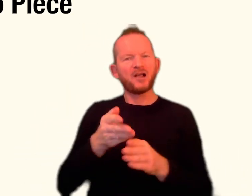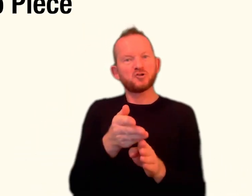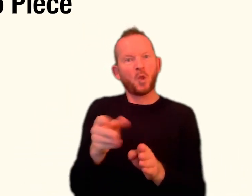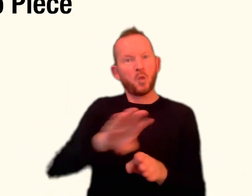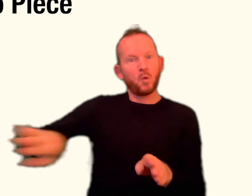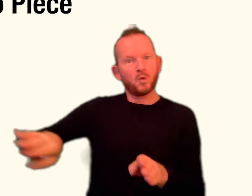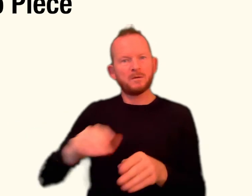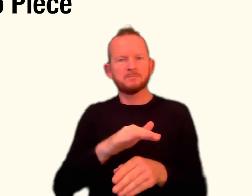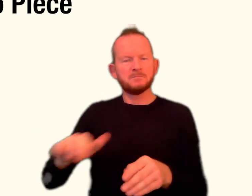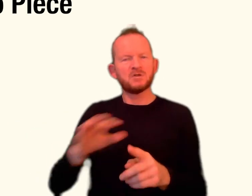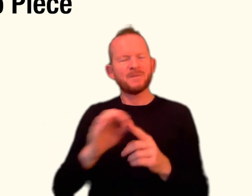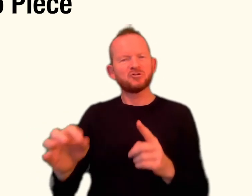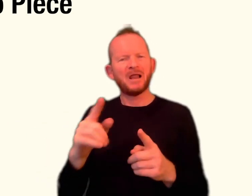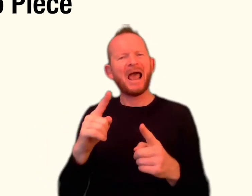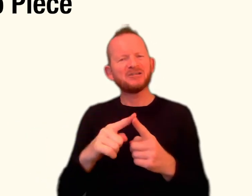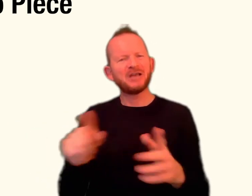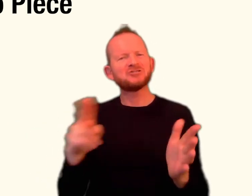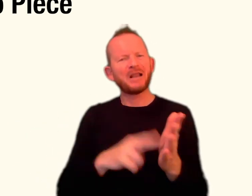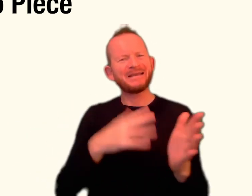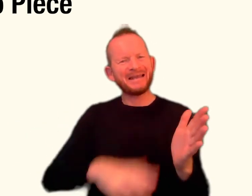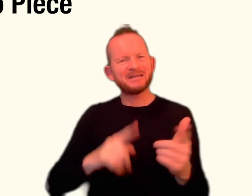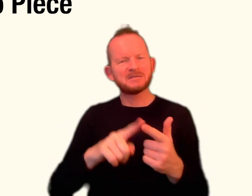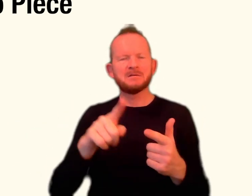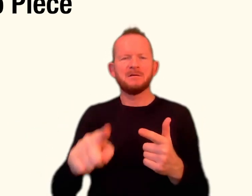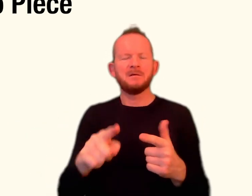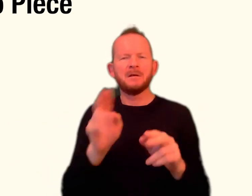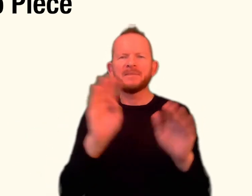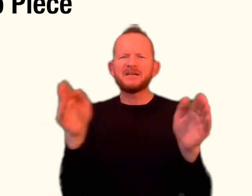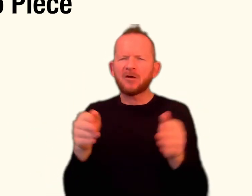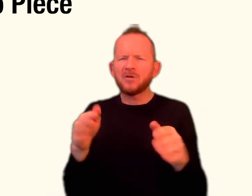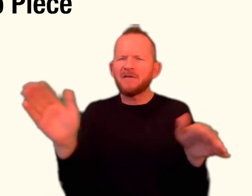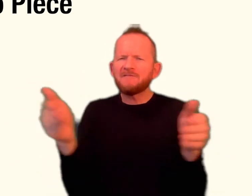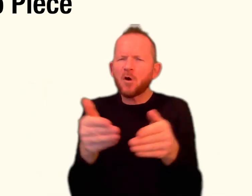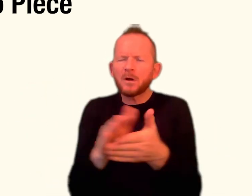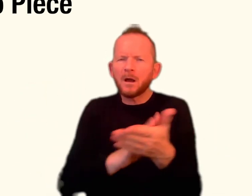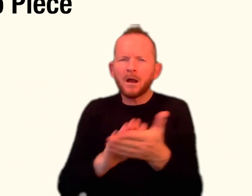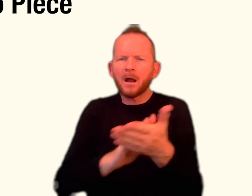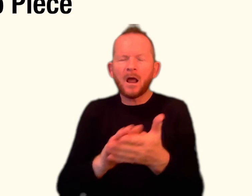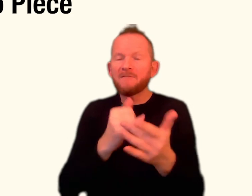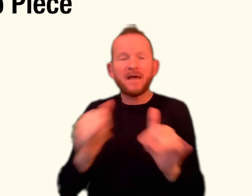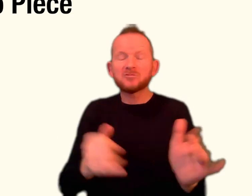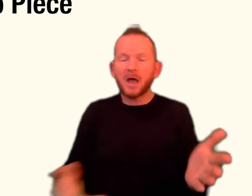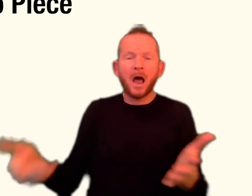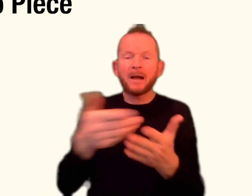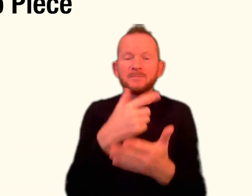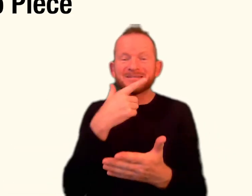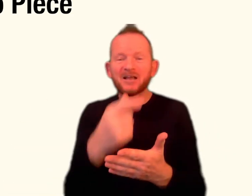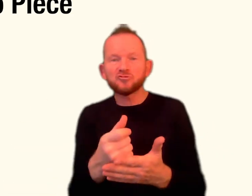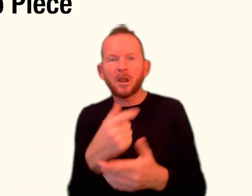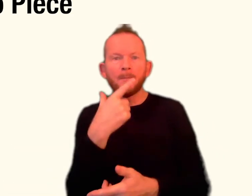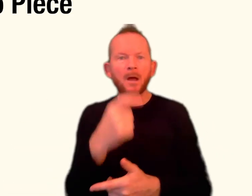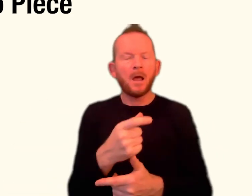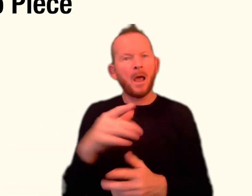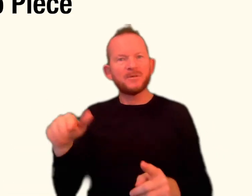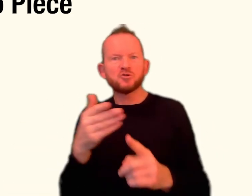educational needs. However, the narrowly focused definition failed to harness the potential and possibility of pursuing